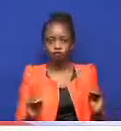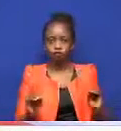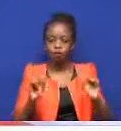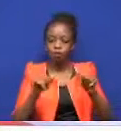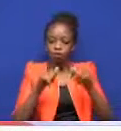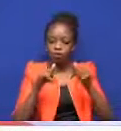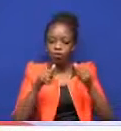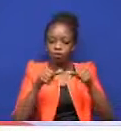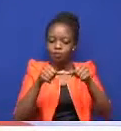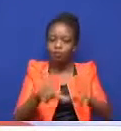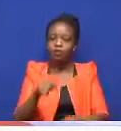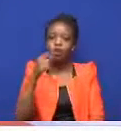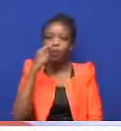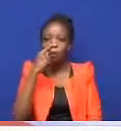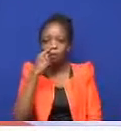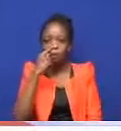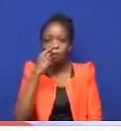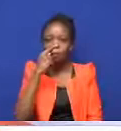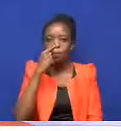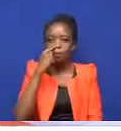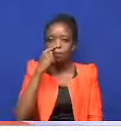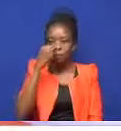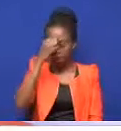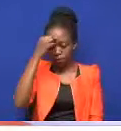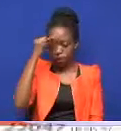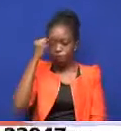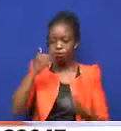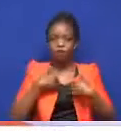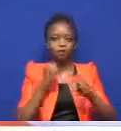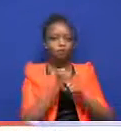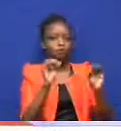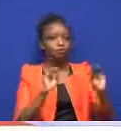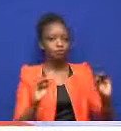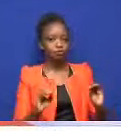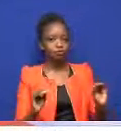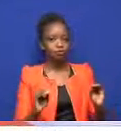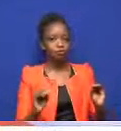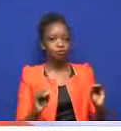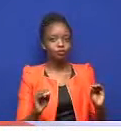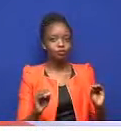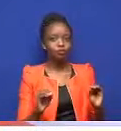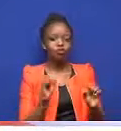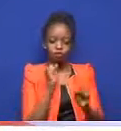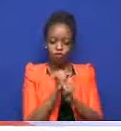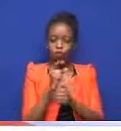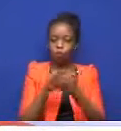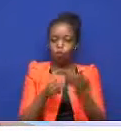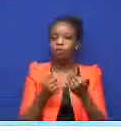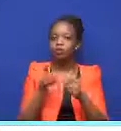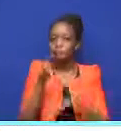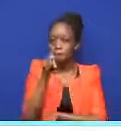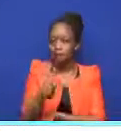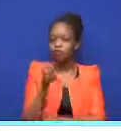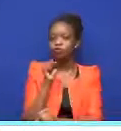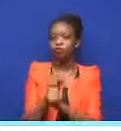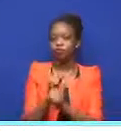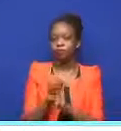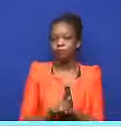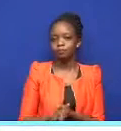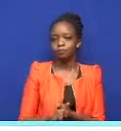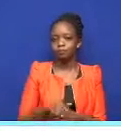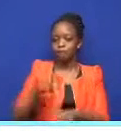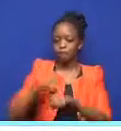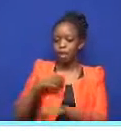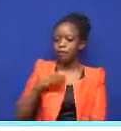in the house because you have no job, you have nothing to do? Really, it's about doing what you have to do. When I actually saw this story